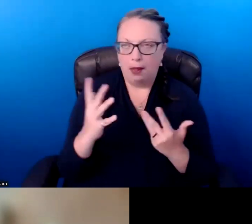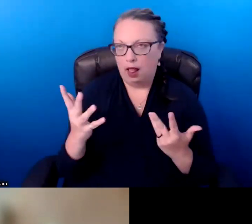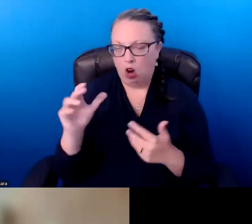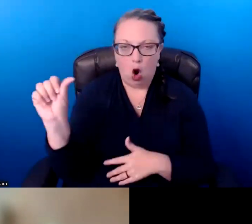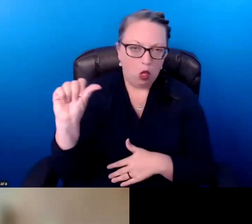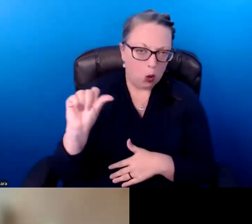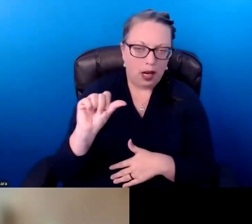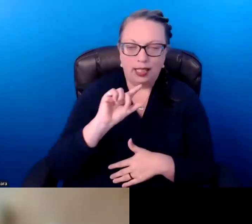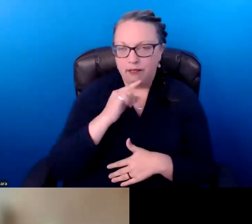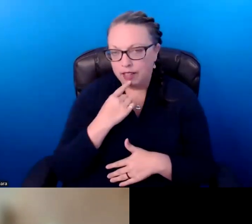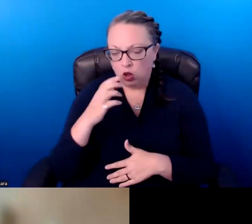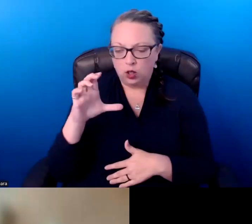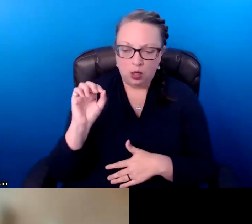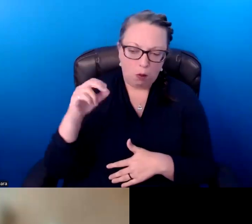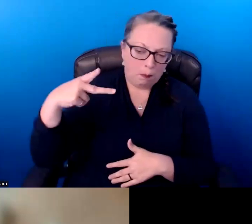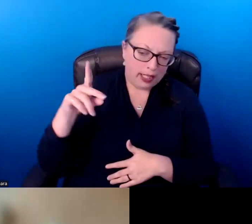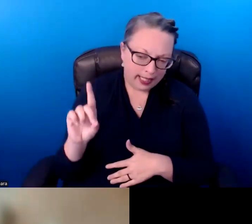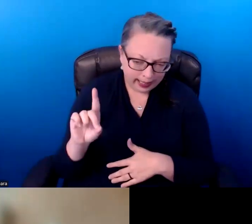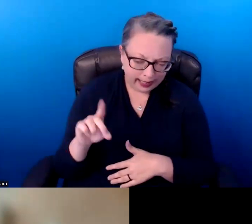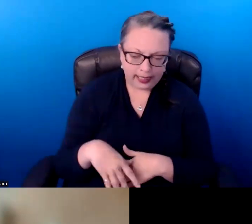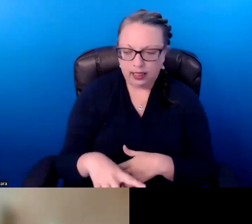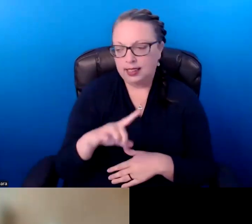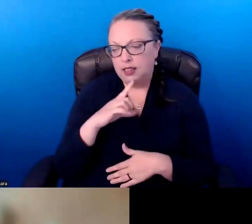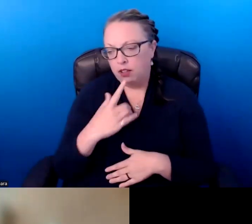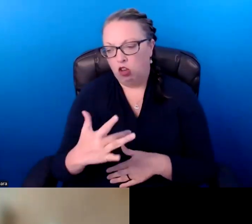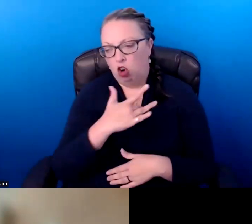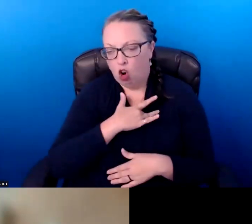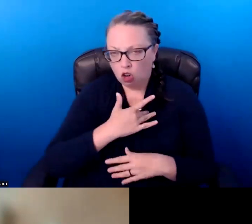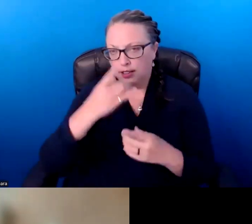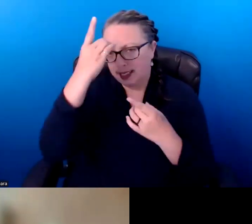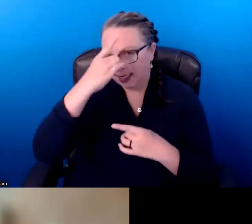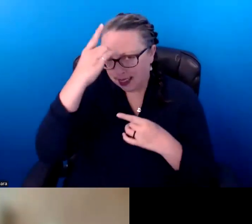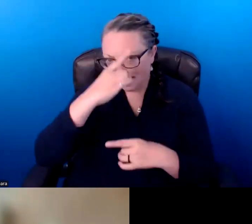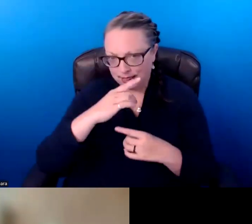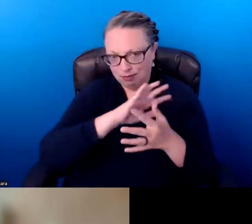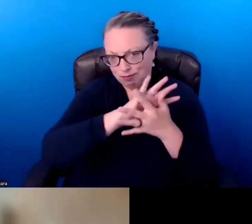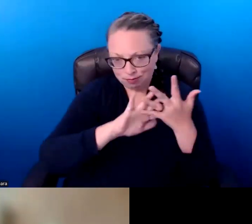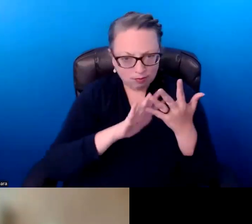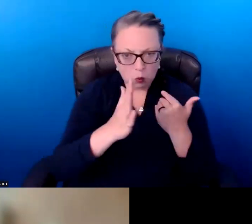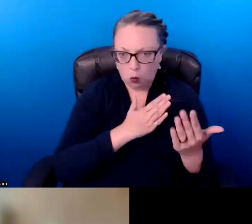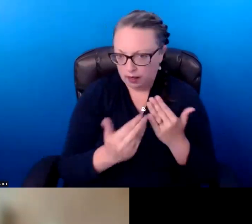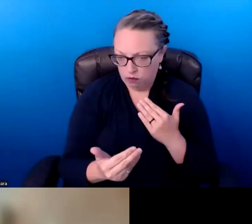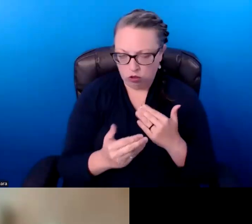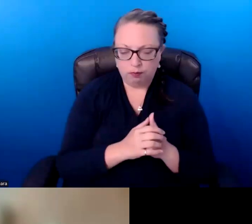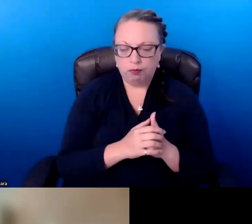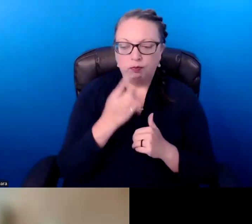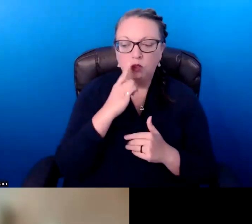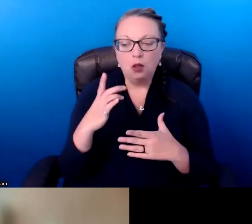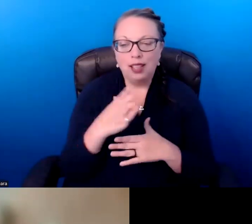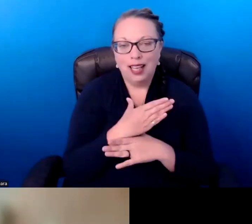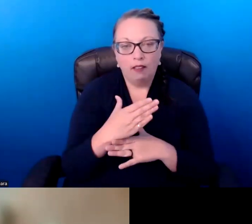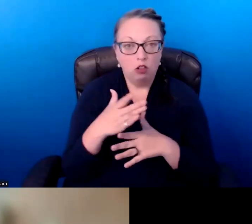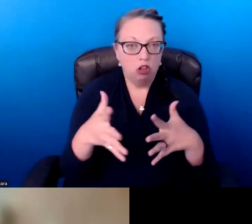arthritis, COPD, severe cardiovascular disease. So for the average